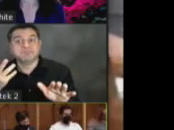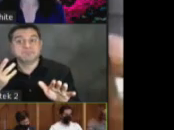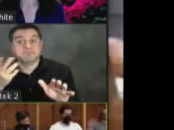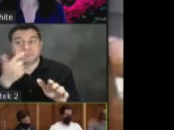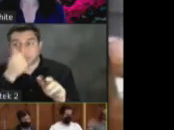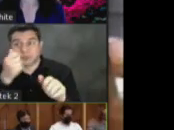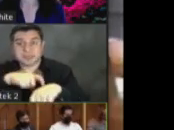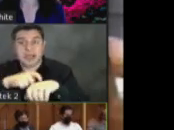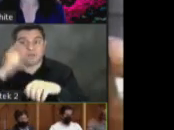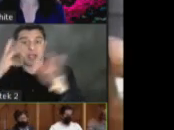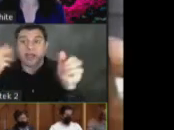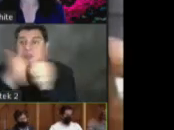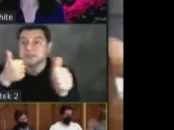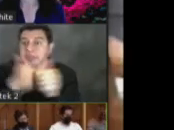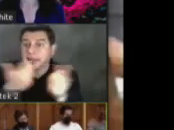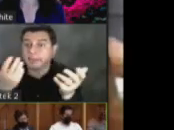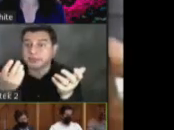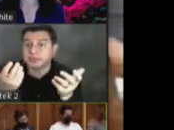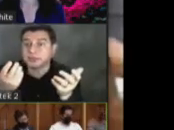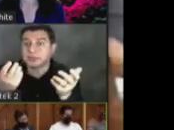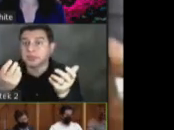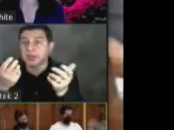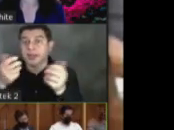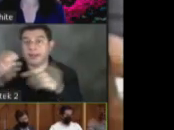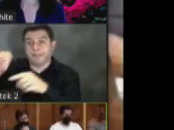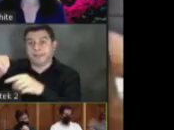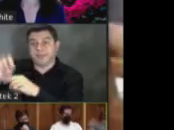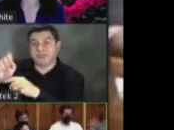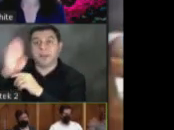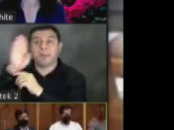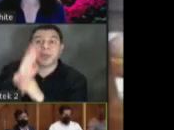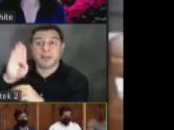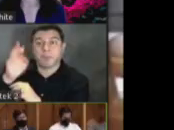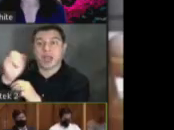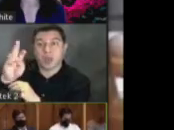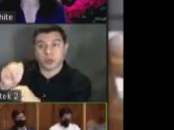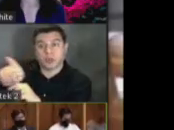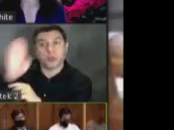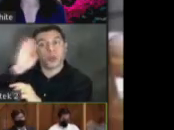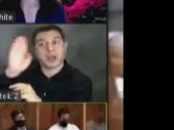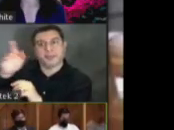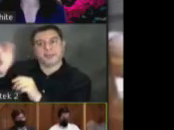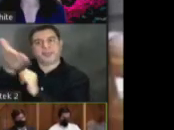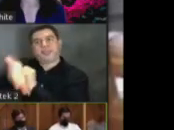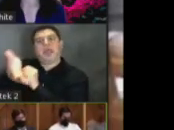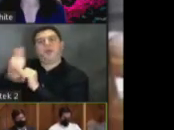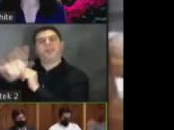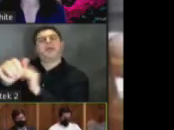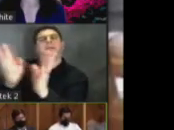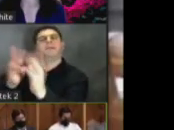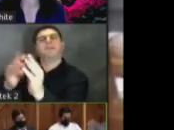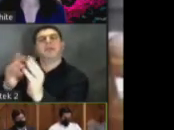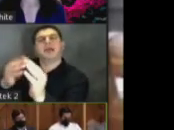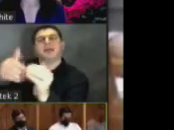Brown is at that April meeting. That's about 2 months from now, and I'm sure you'll be have a lot clearer idea of where we are with